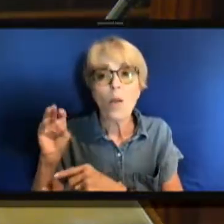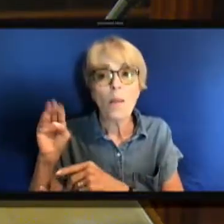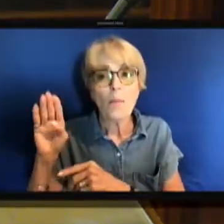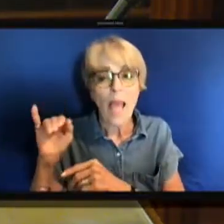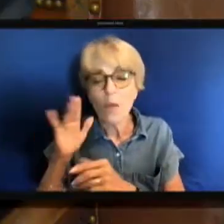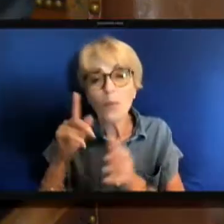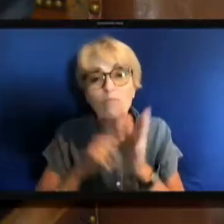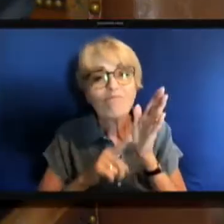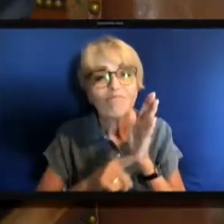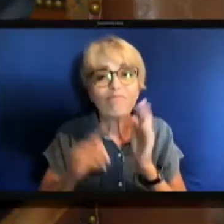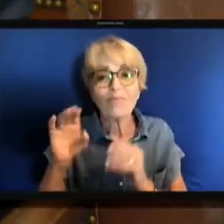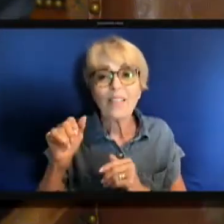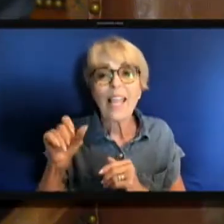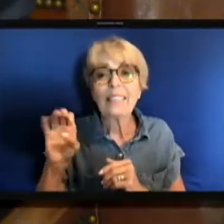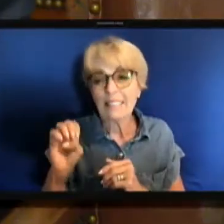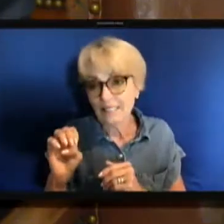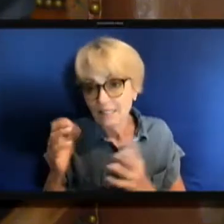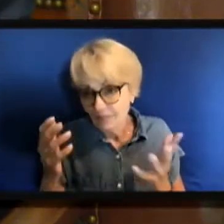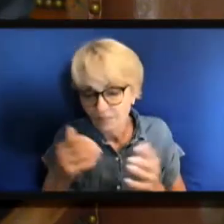So,